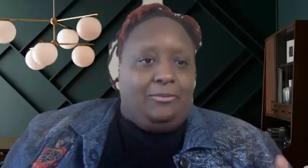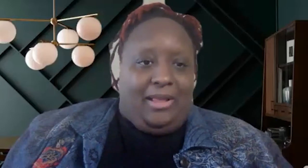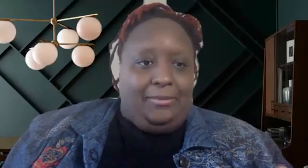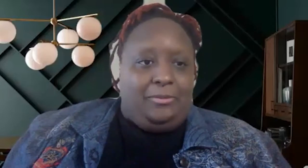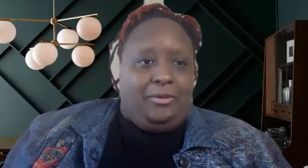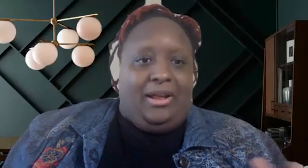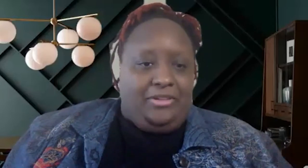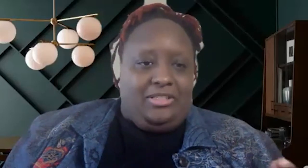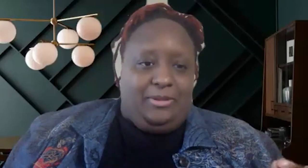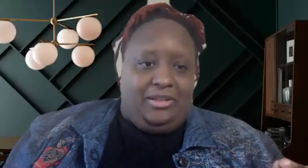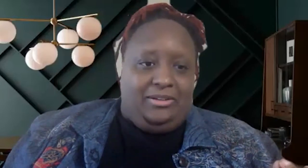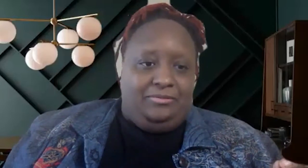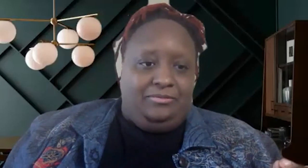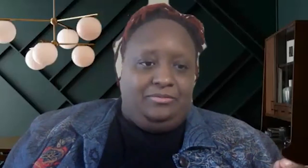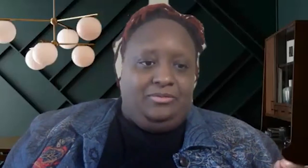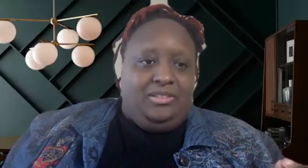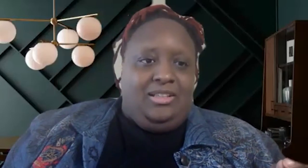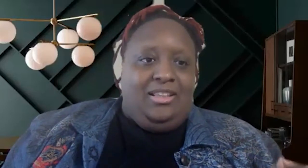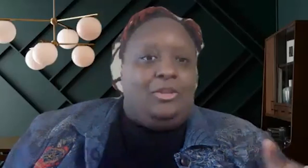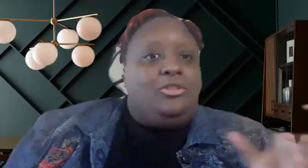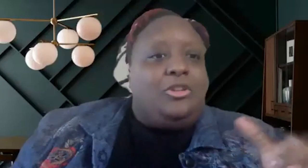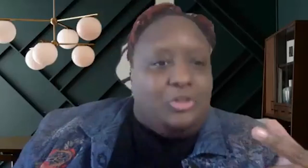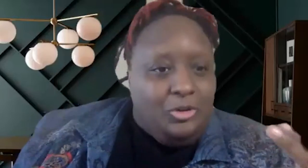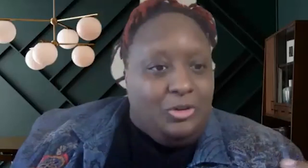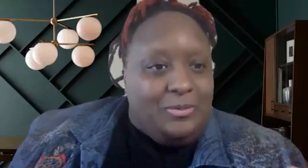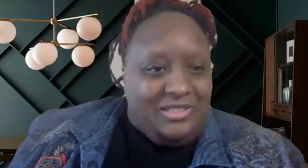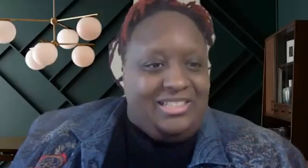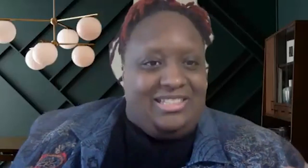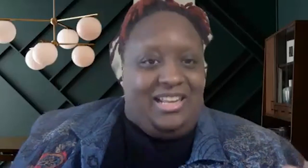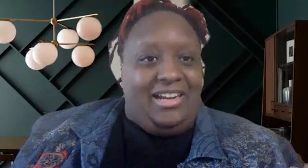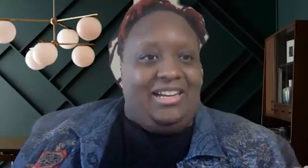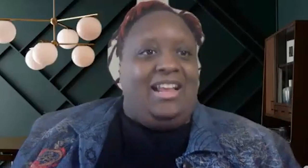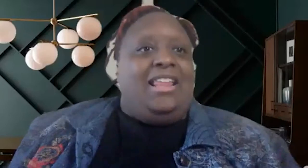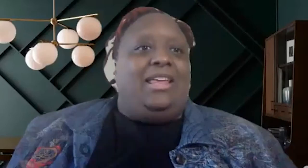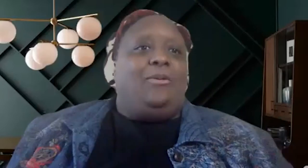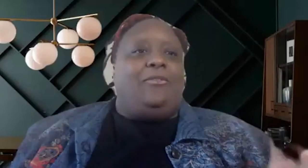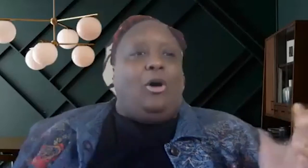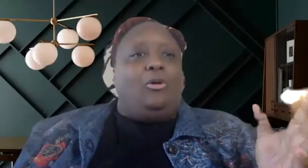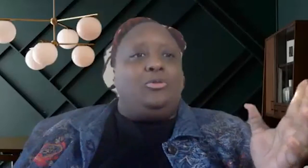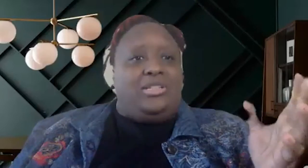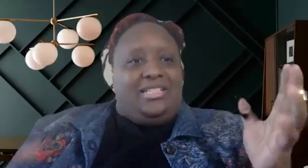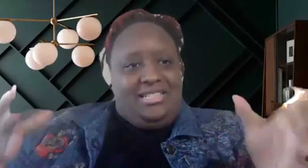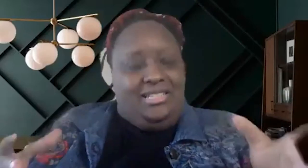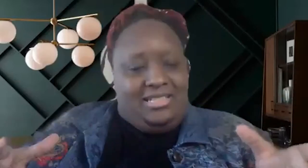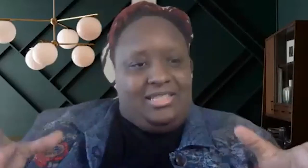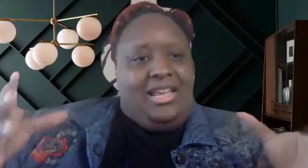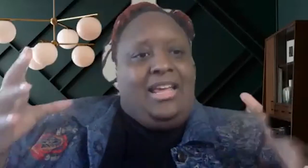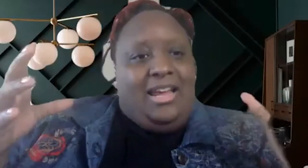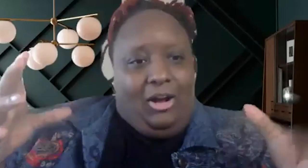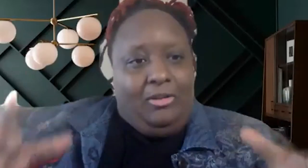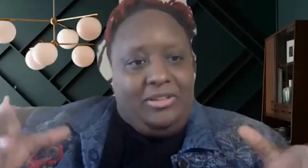25% of Black people have a disability. Those are the two groups in this society that have all, whose